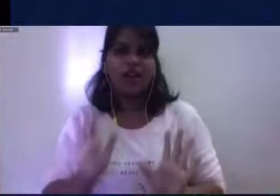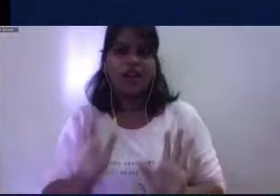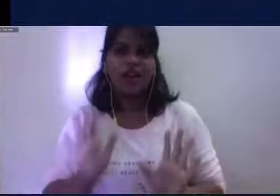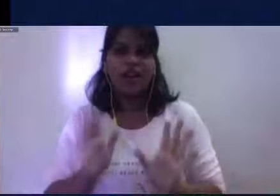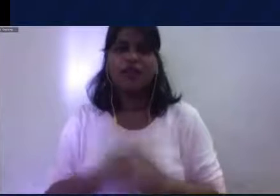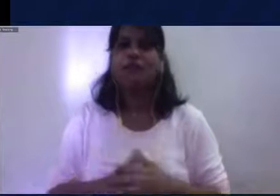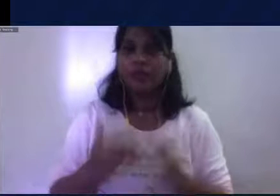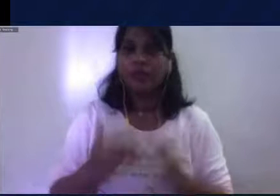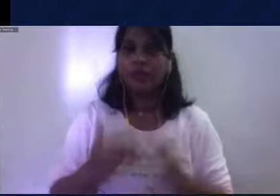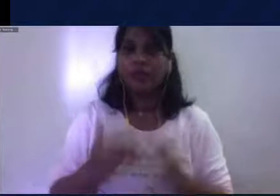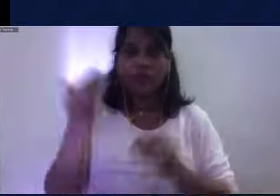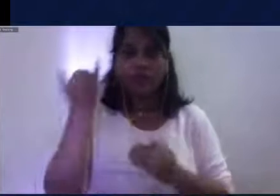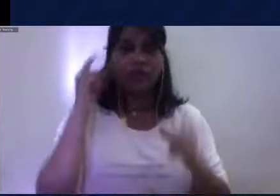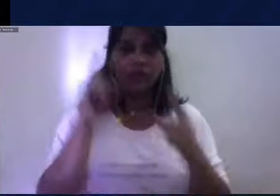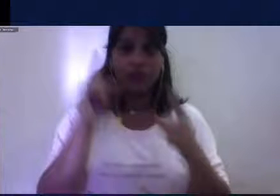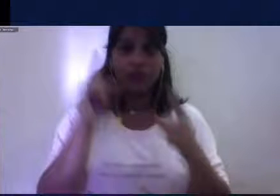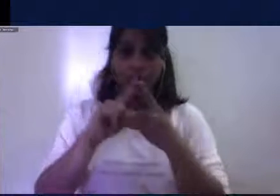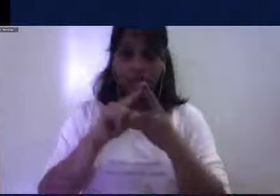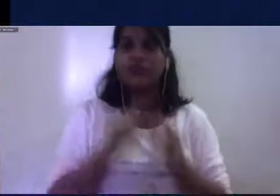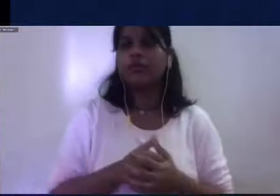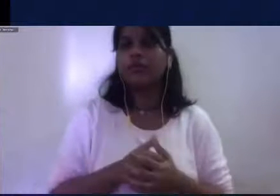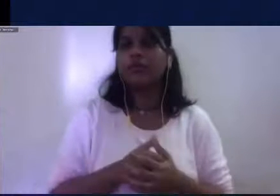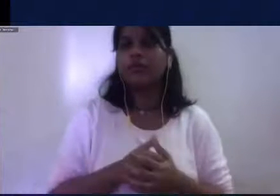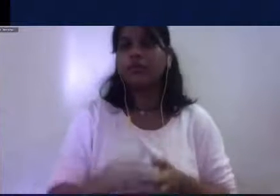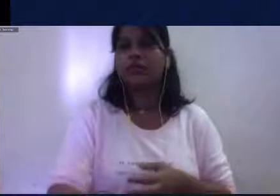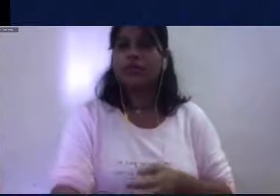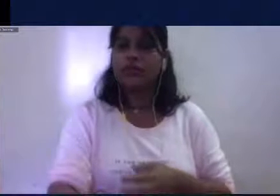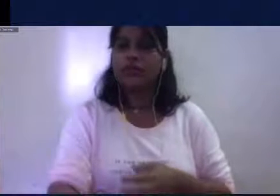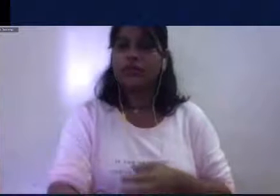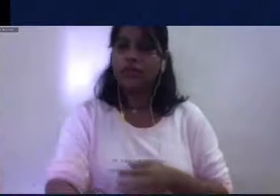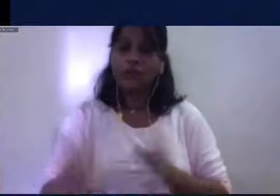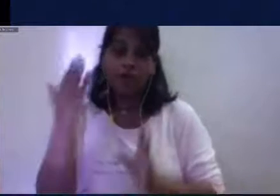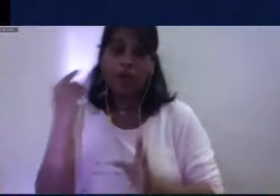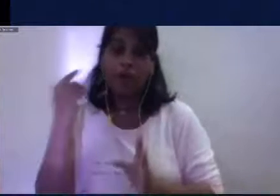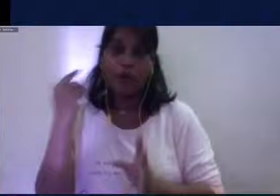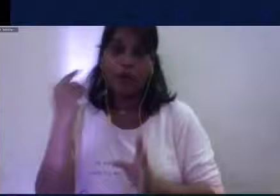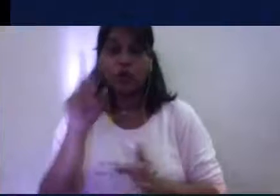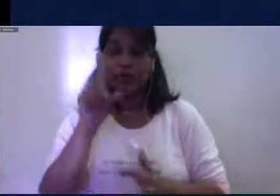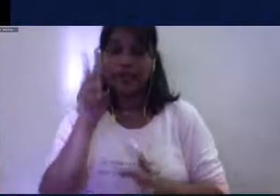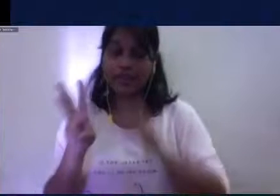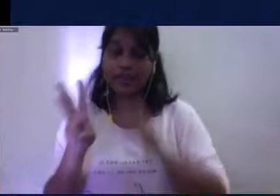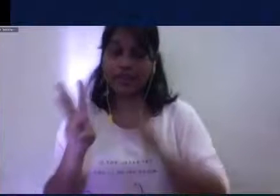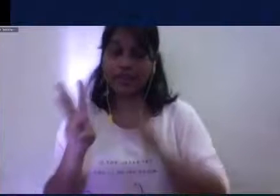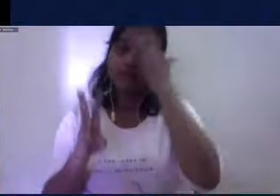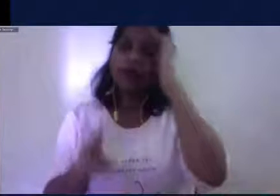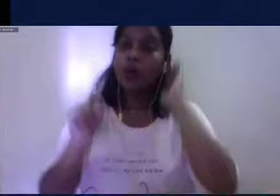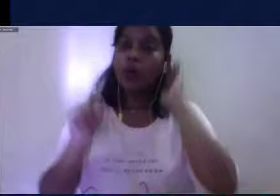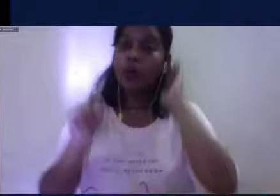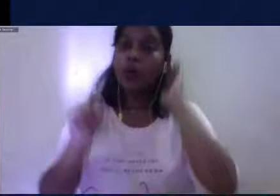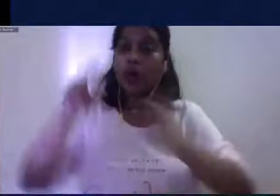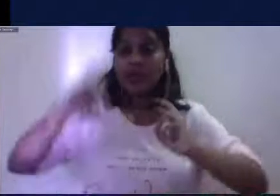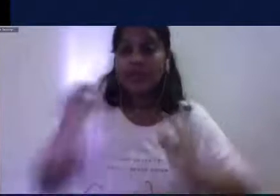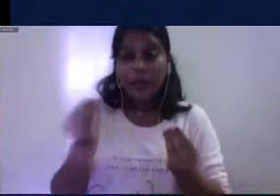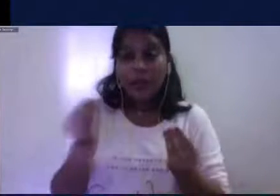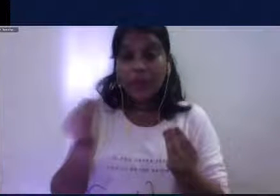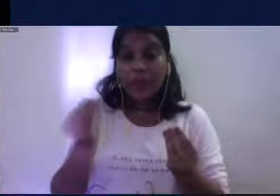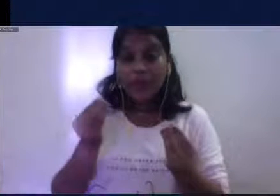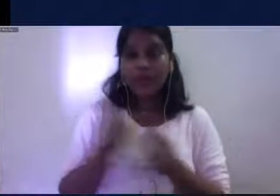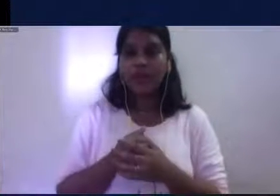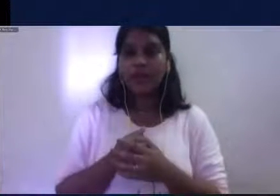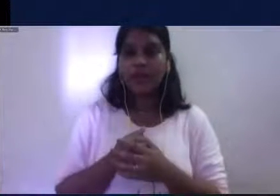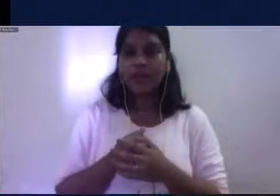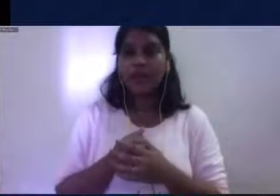forward. One was at that time, way back in 2013, one needed something like 18